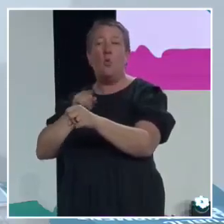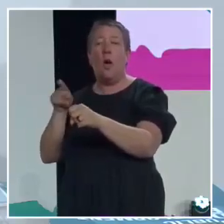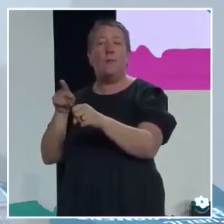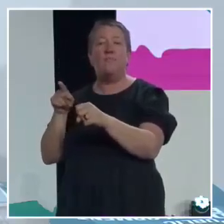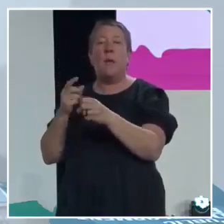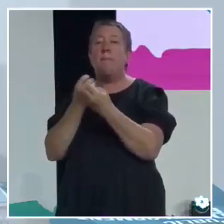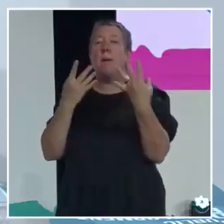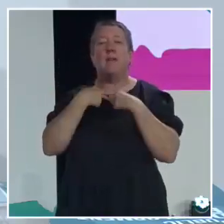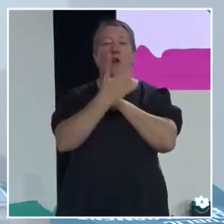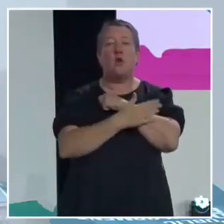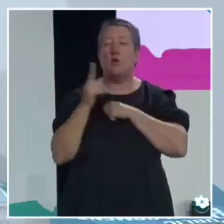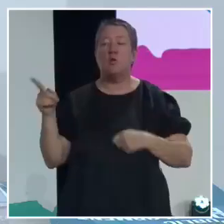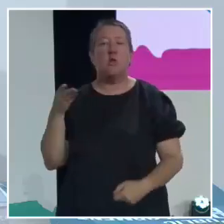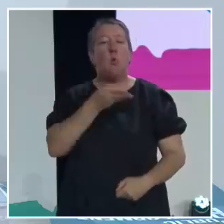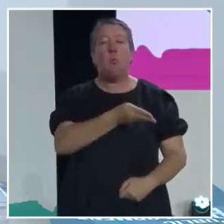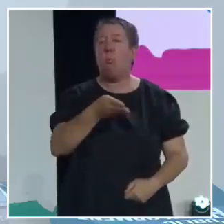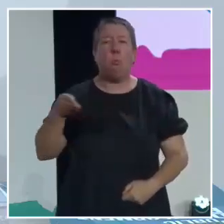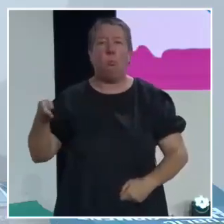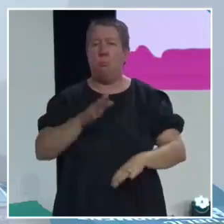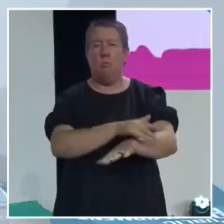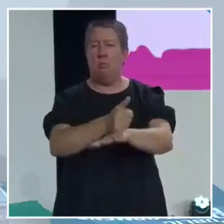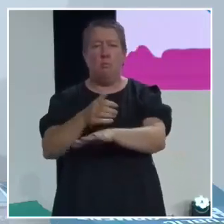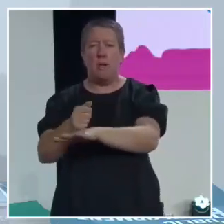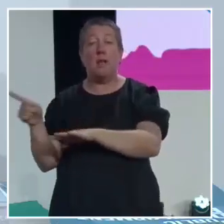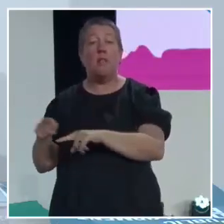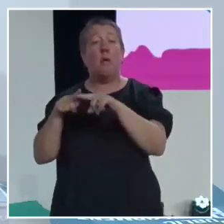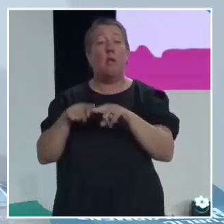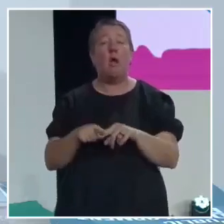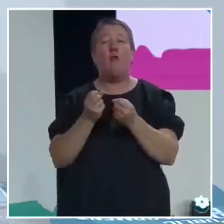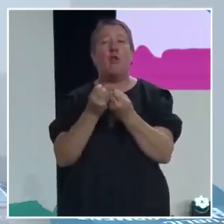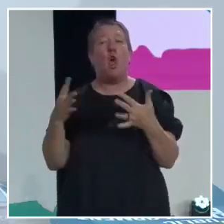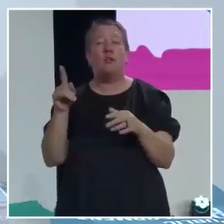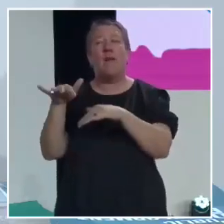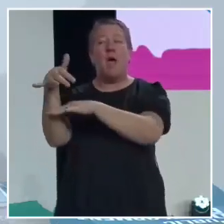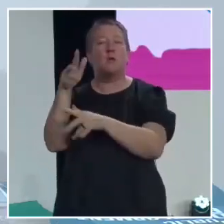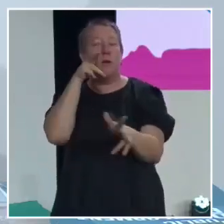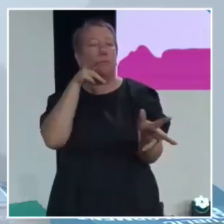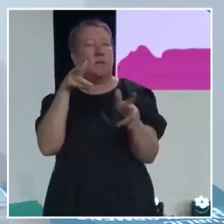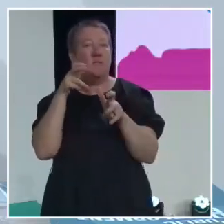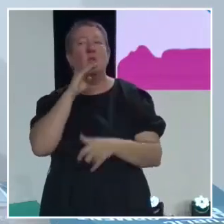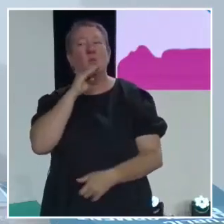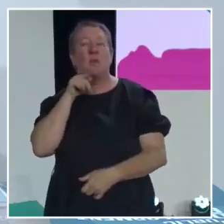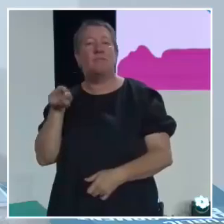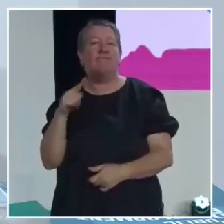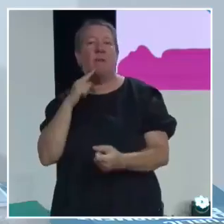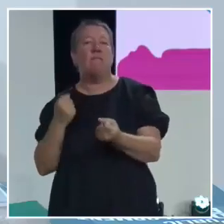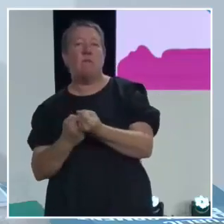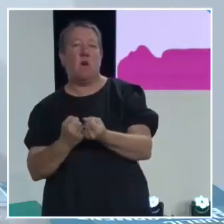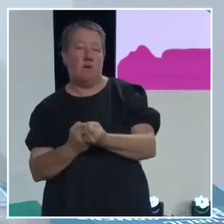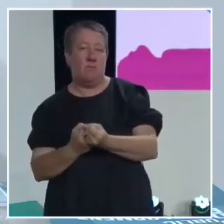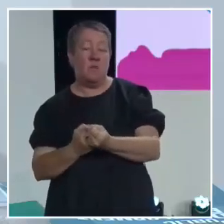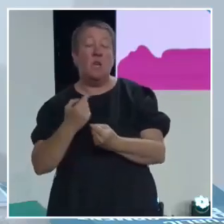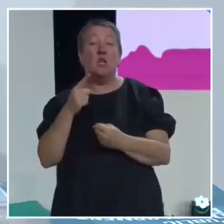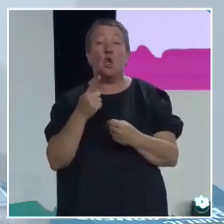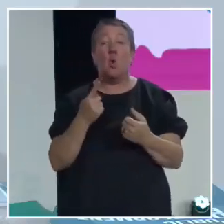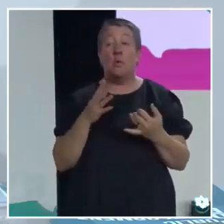our countries, they are relying on a lot of perception, which then leads to the bias. And the example that was used today